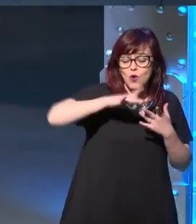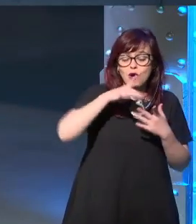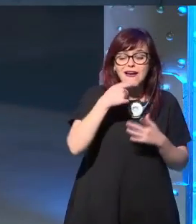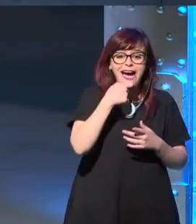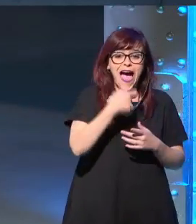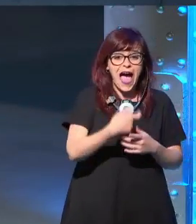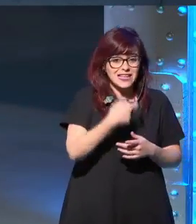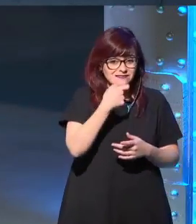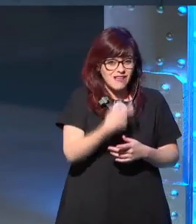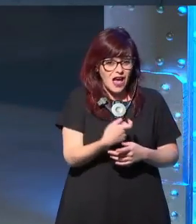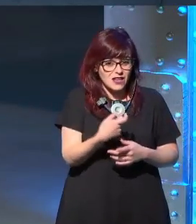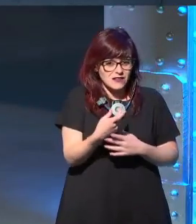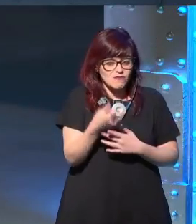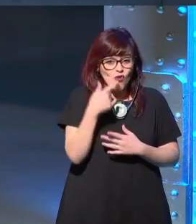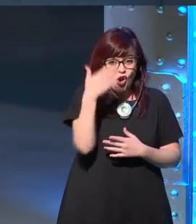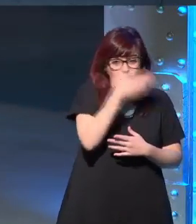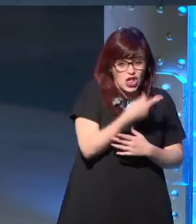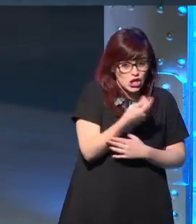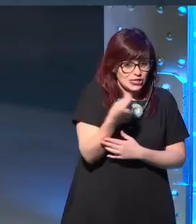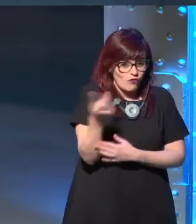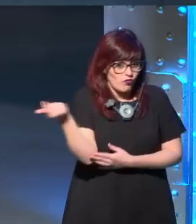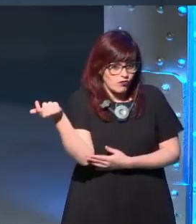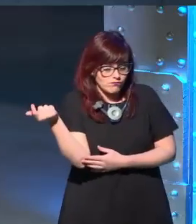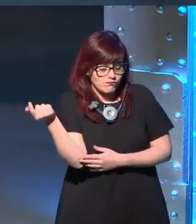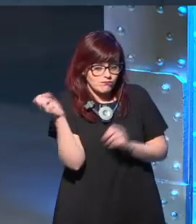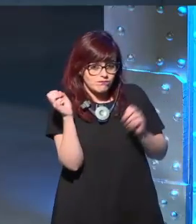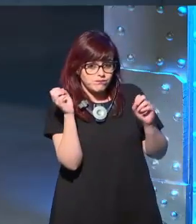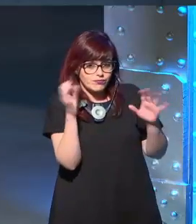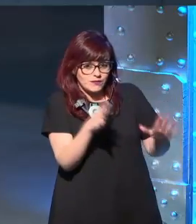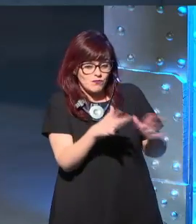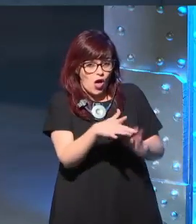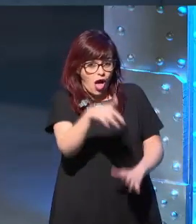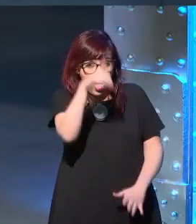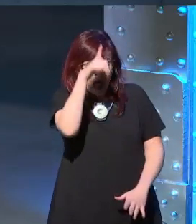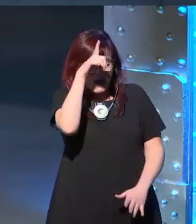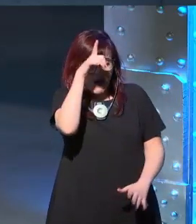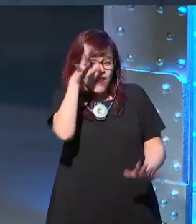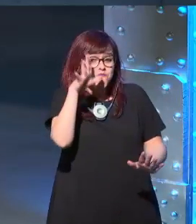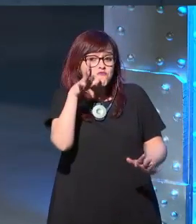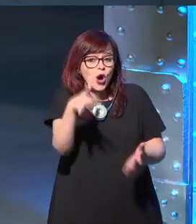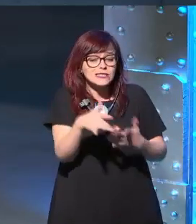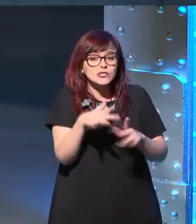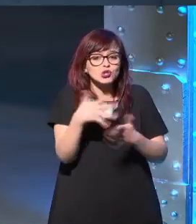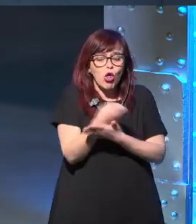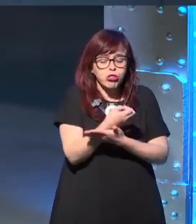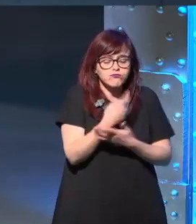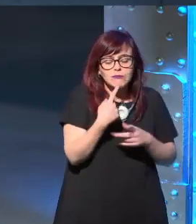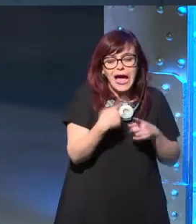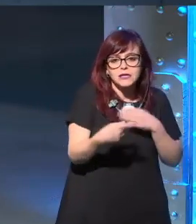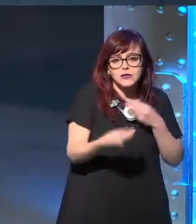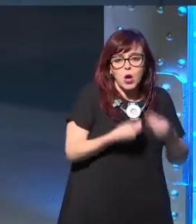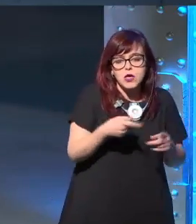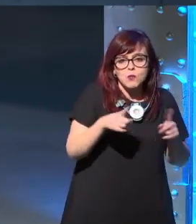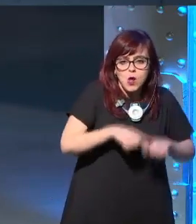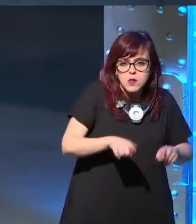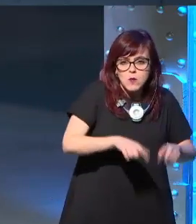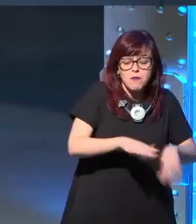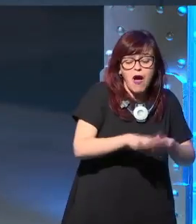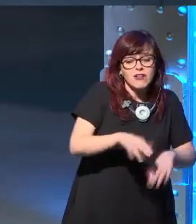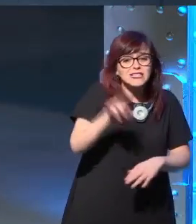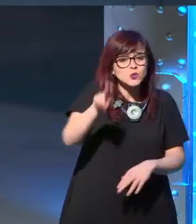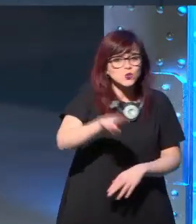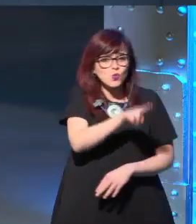Germany because he felt he was being crammed full of facts. And he decided he wanted to go to a place, and there was a place in Switzerland, where